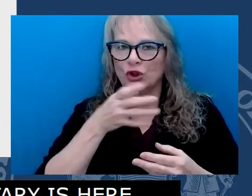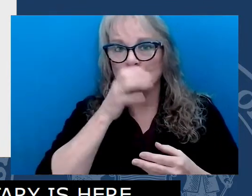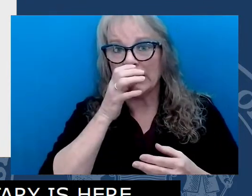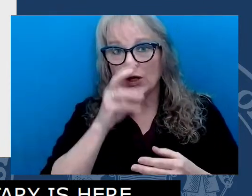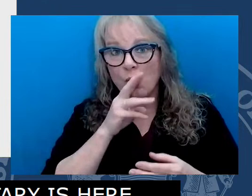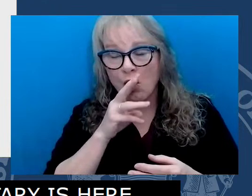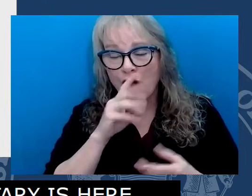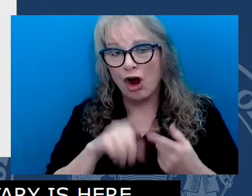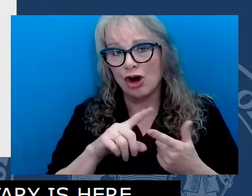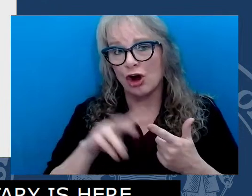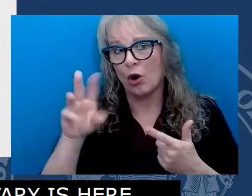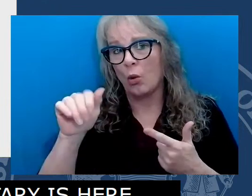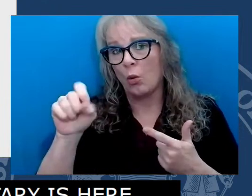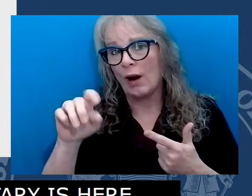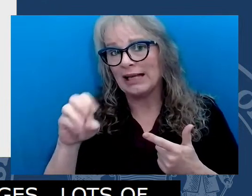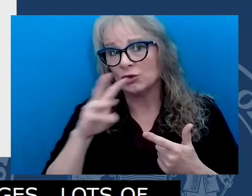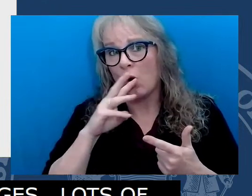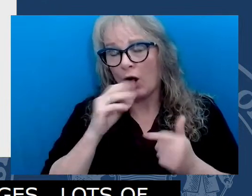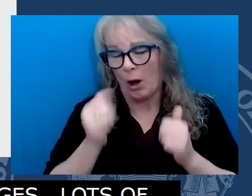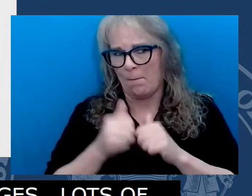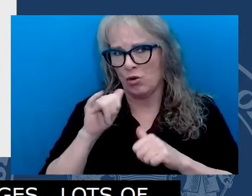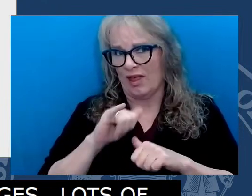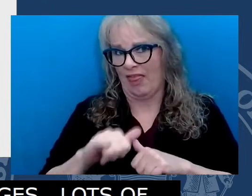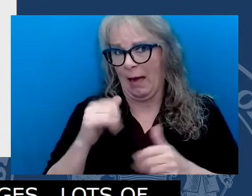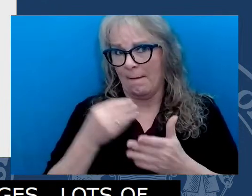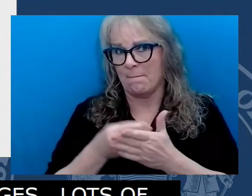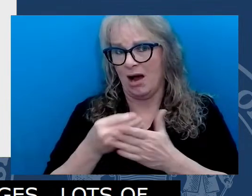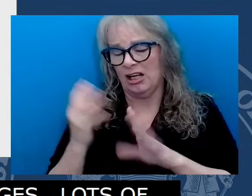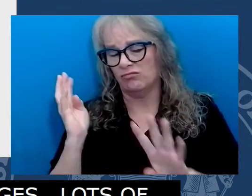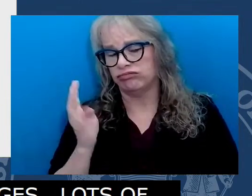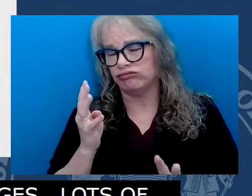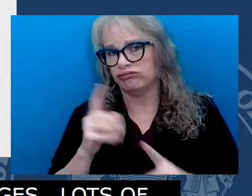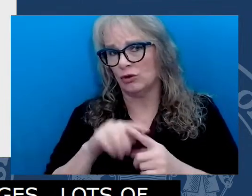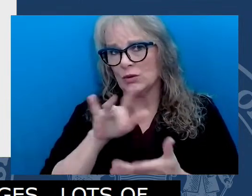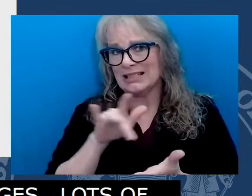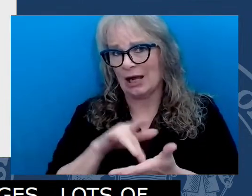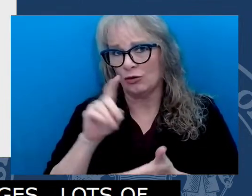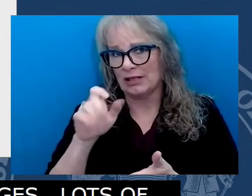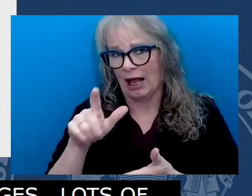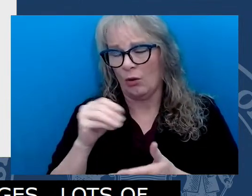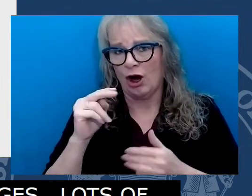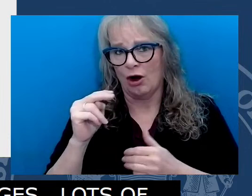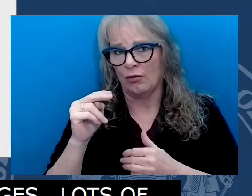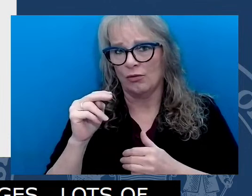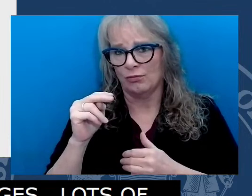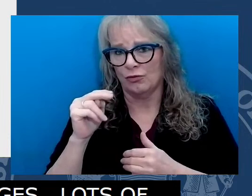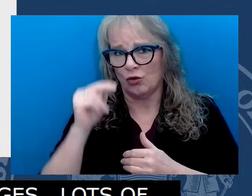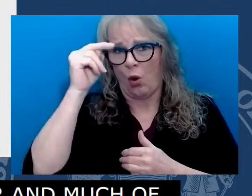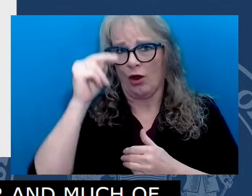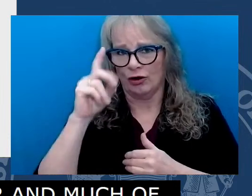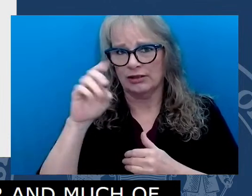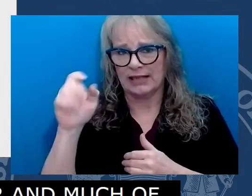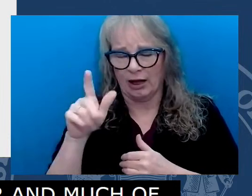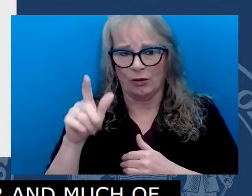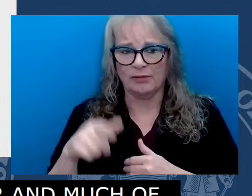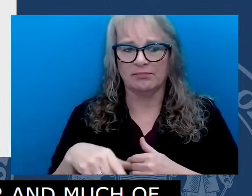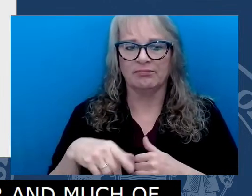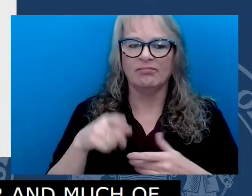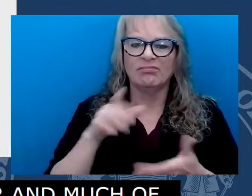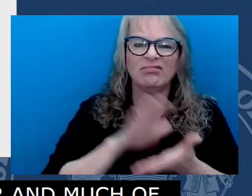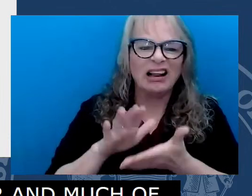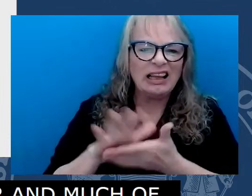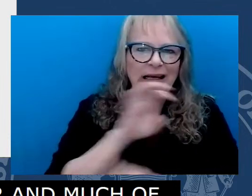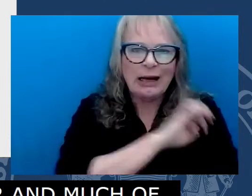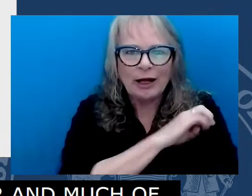flows to central Delaware and lower Delaware. I mentioned climate resilience, clean energy, and